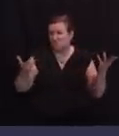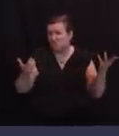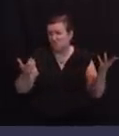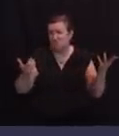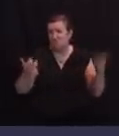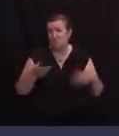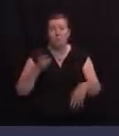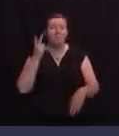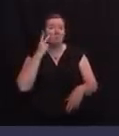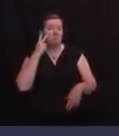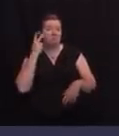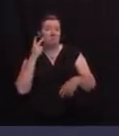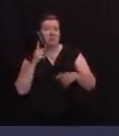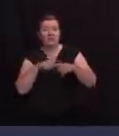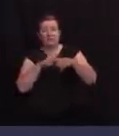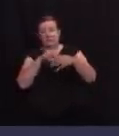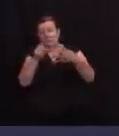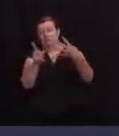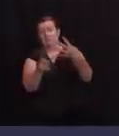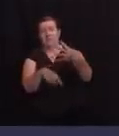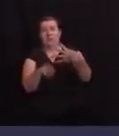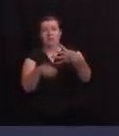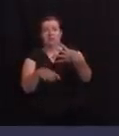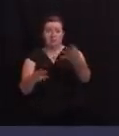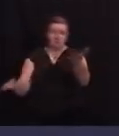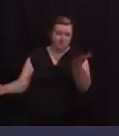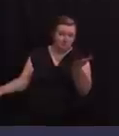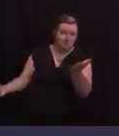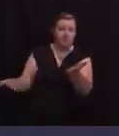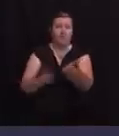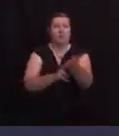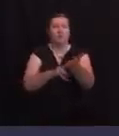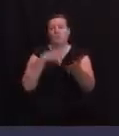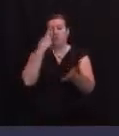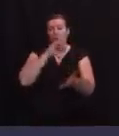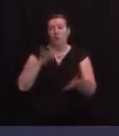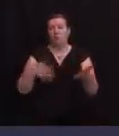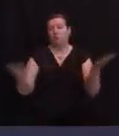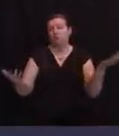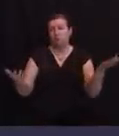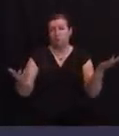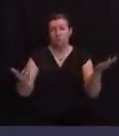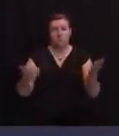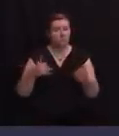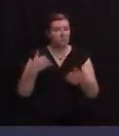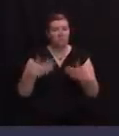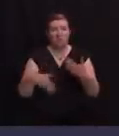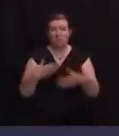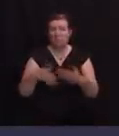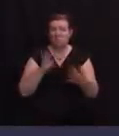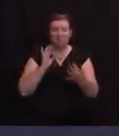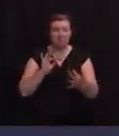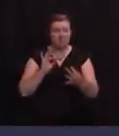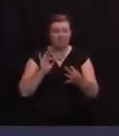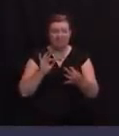the final signing of this, but the process has been a really good one, I have to say. And importantly,